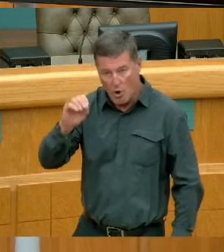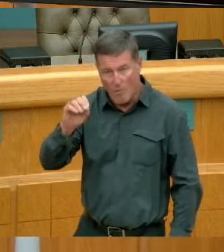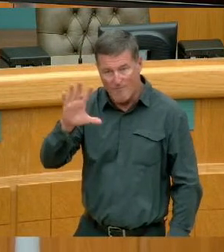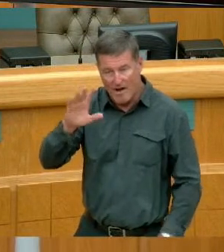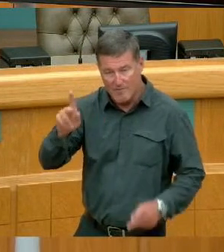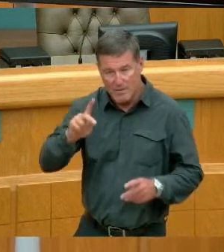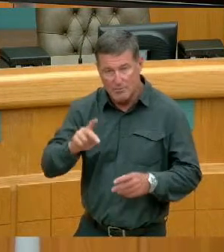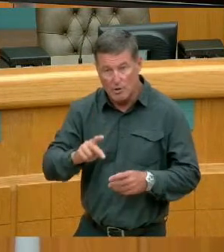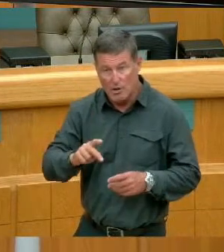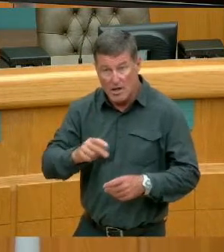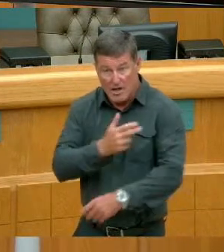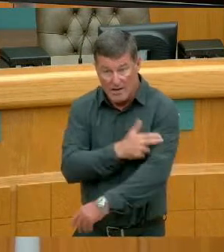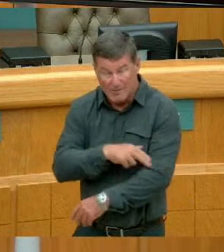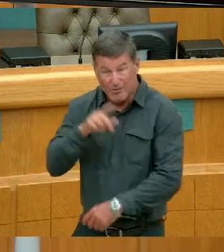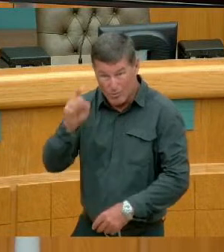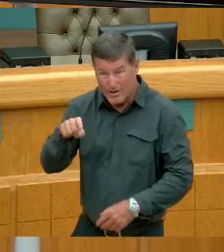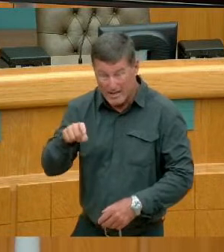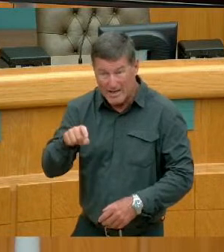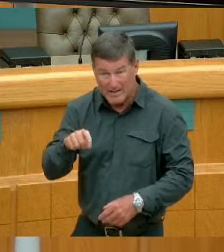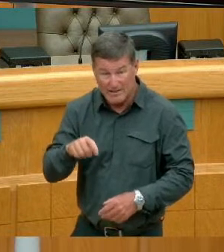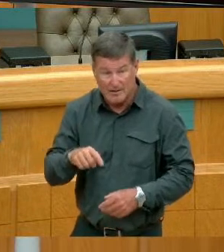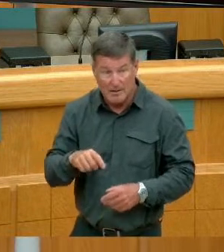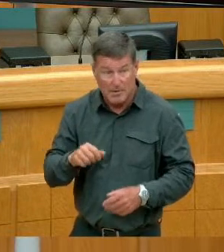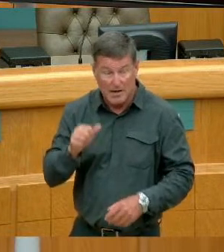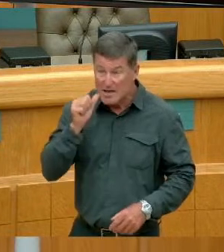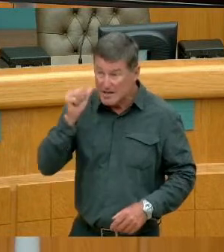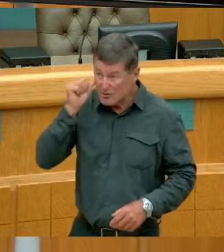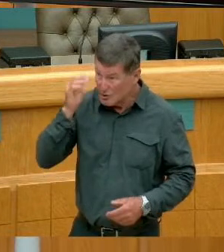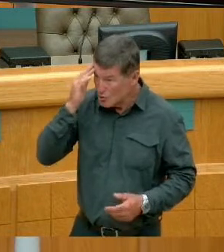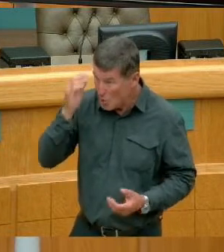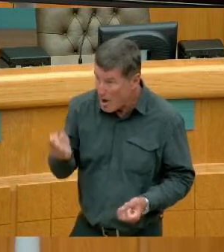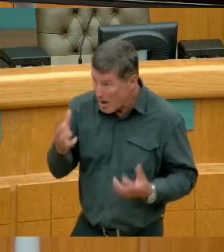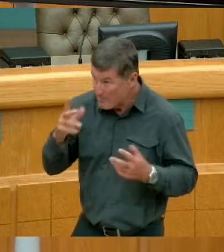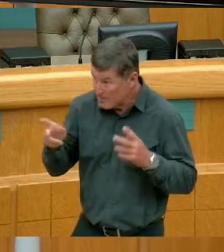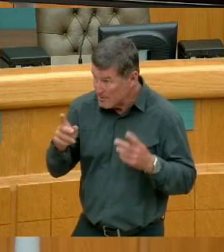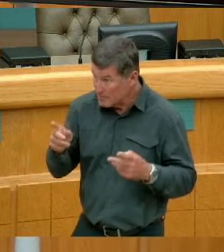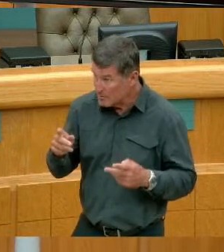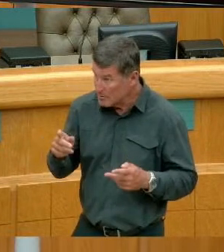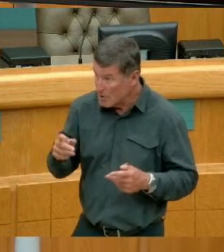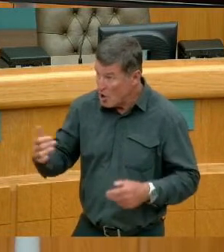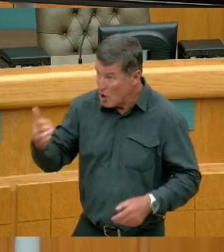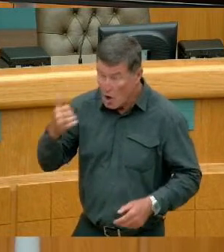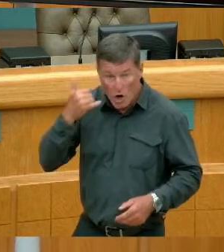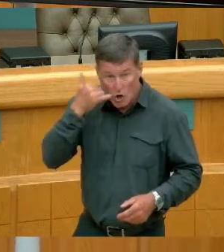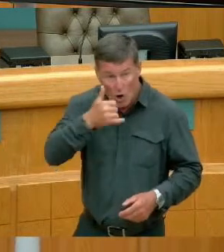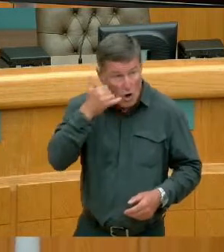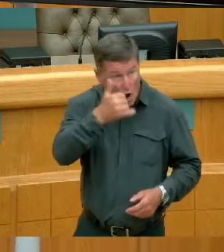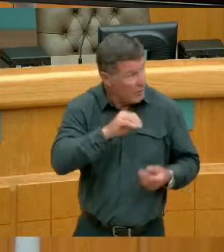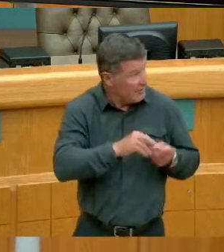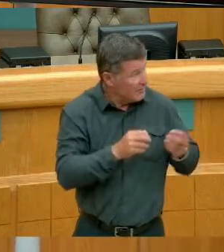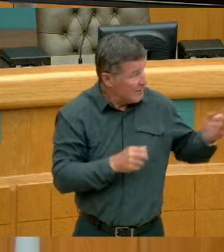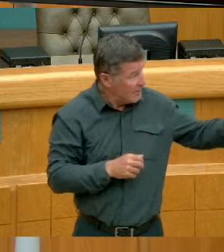that plasma now. But after yesterday, do you know how many people actually called that number,